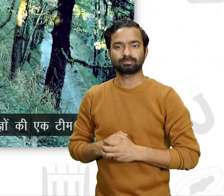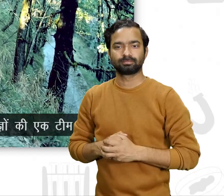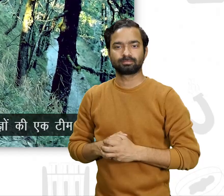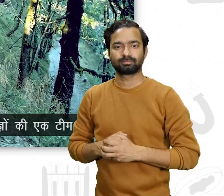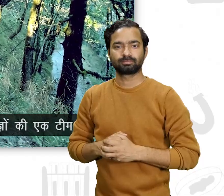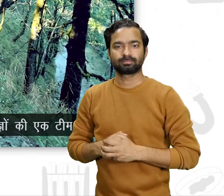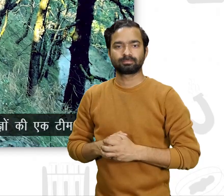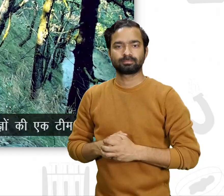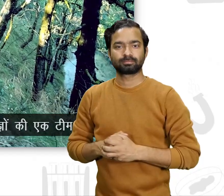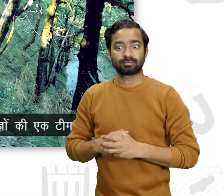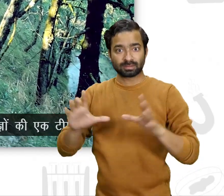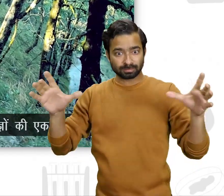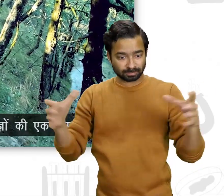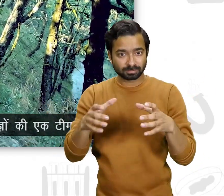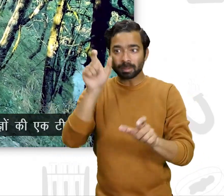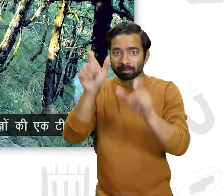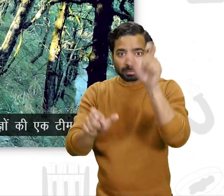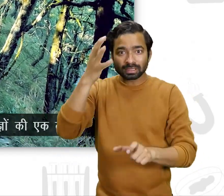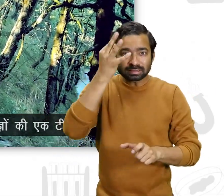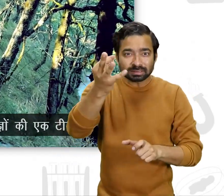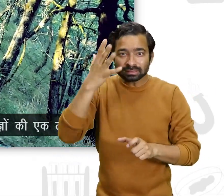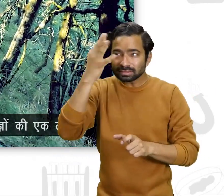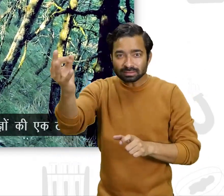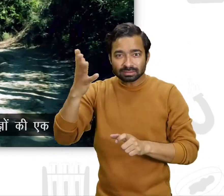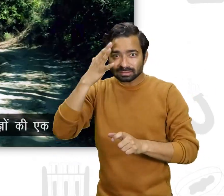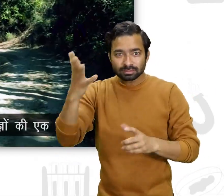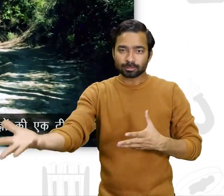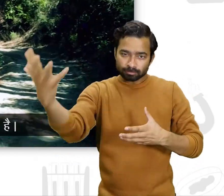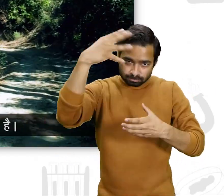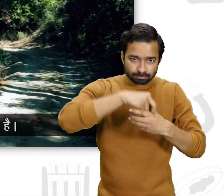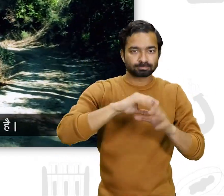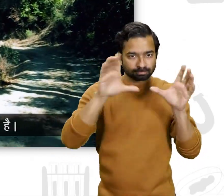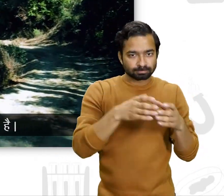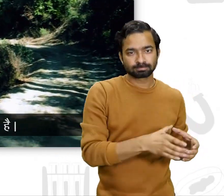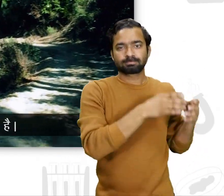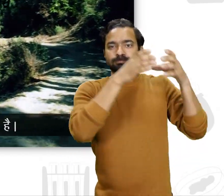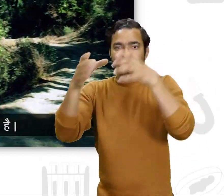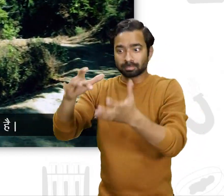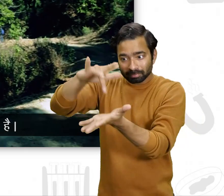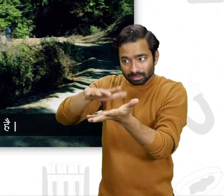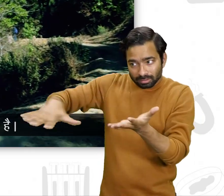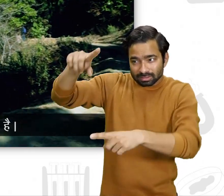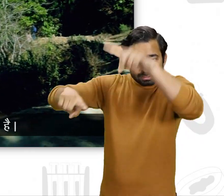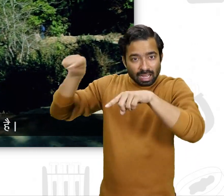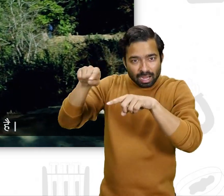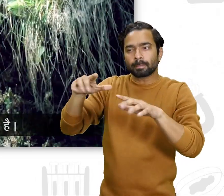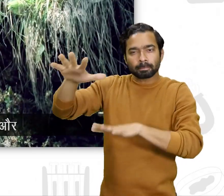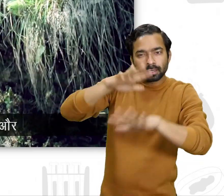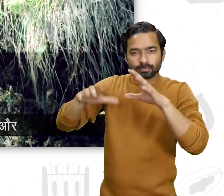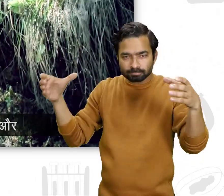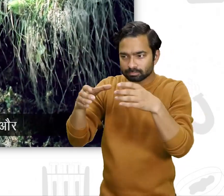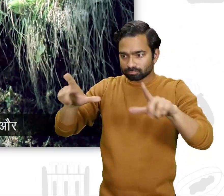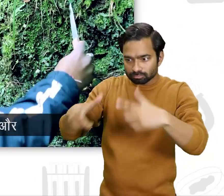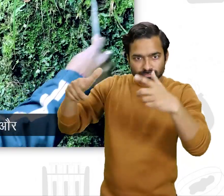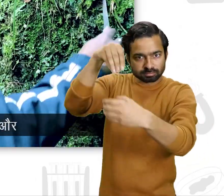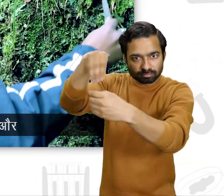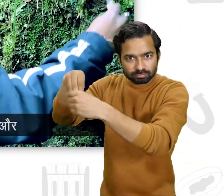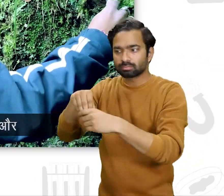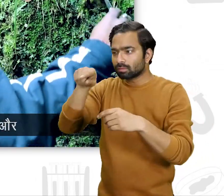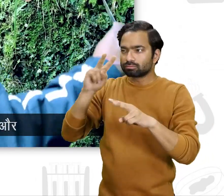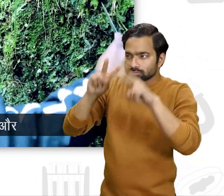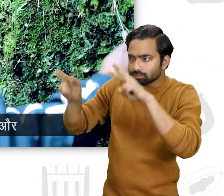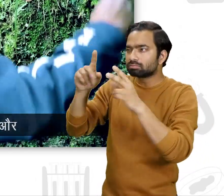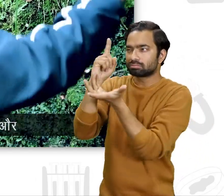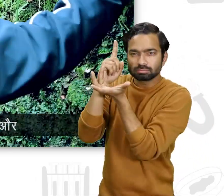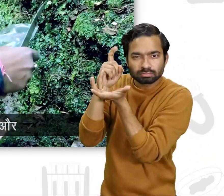A team comprising experts of various plant groups then begin the survey. Plants are photographed